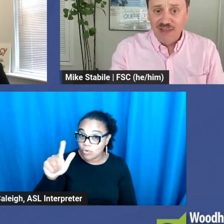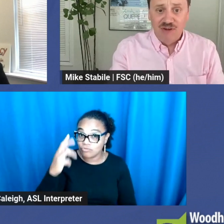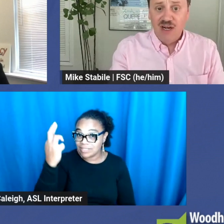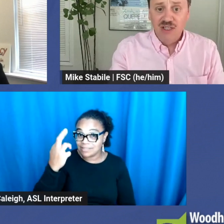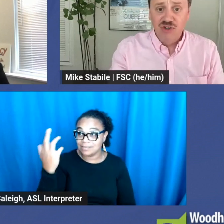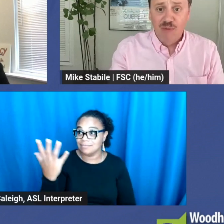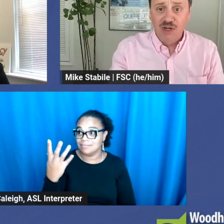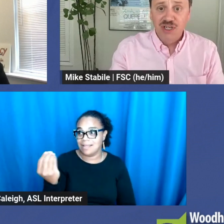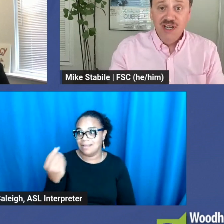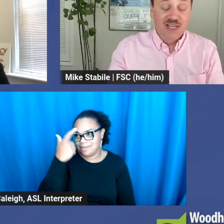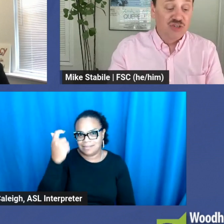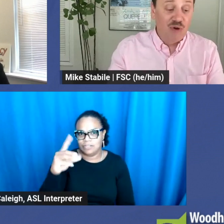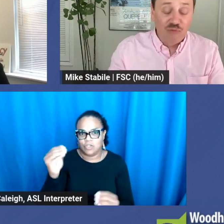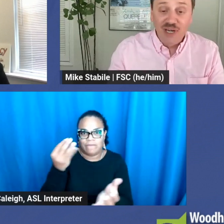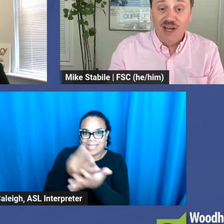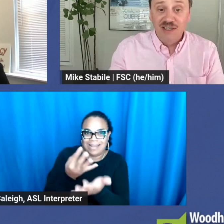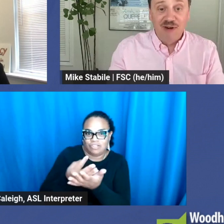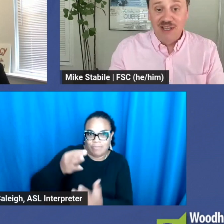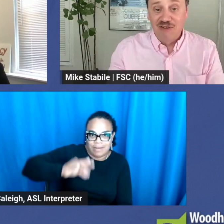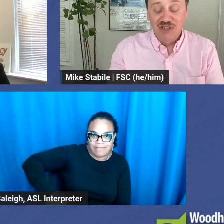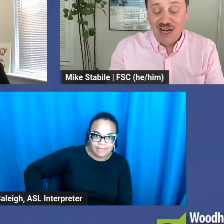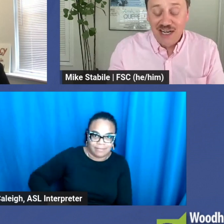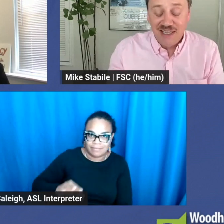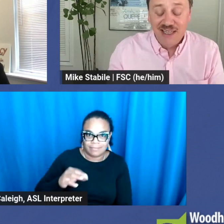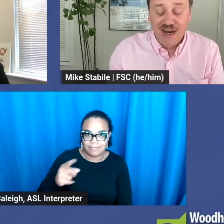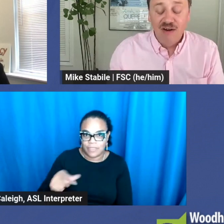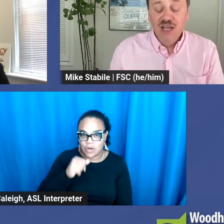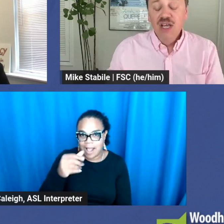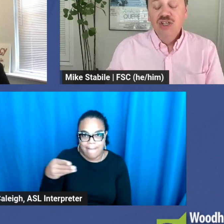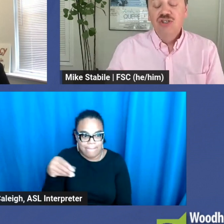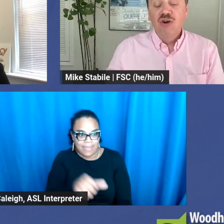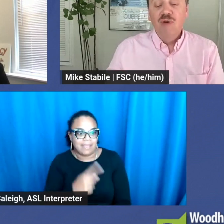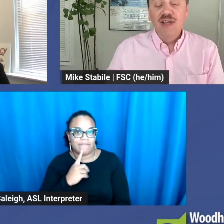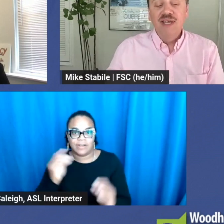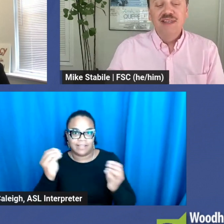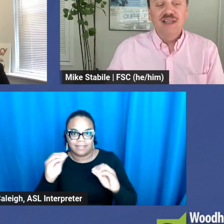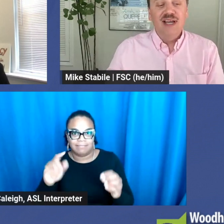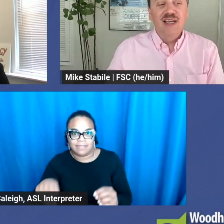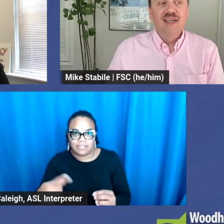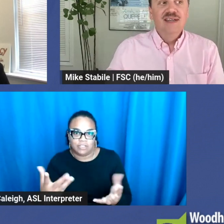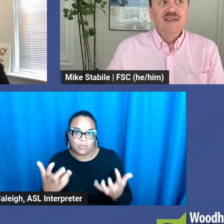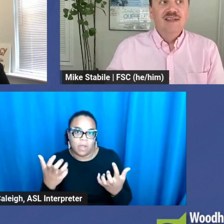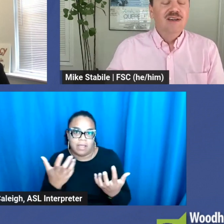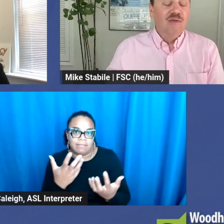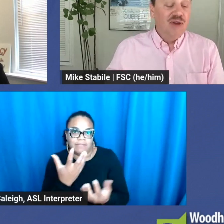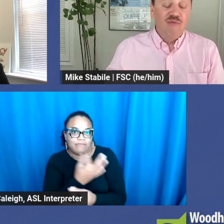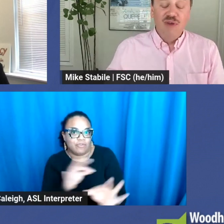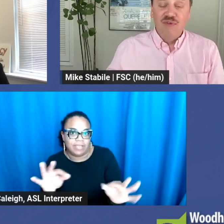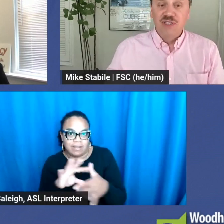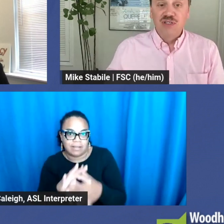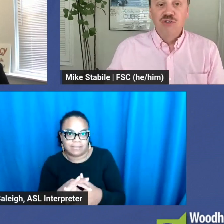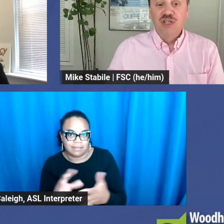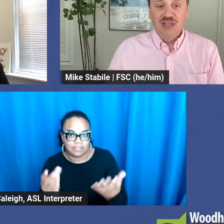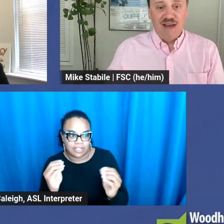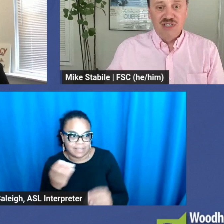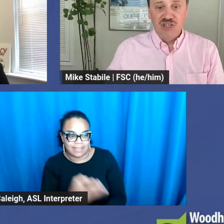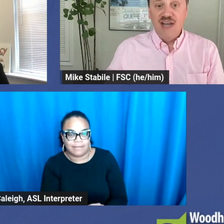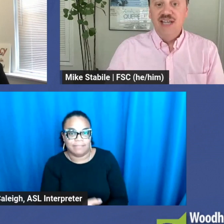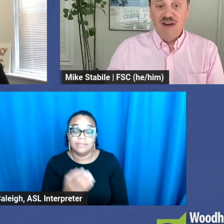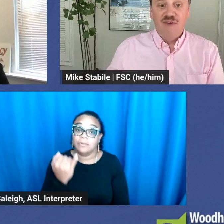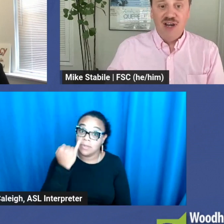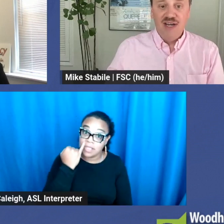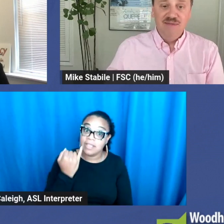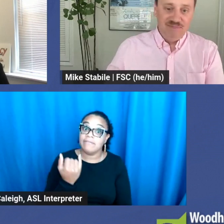to it, right? They're not consumers. They just want free content, right? There's not anything there. So I think that if there's a solution that allows